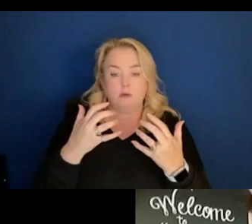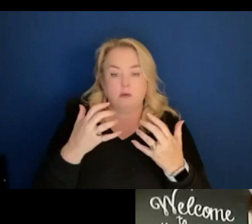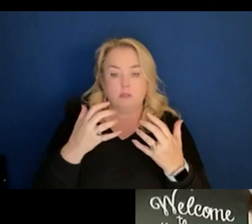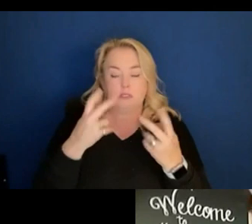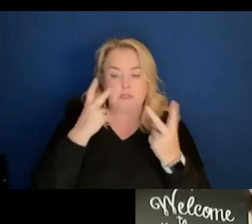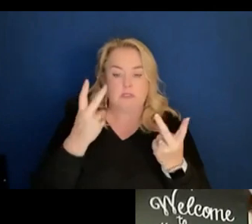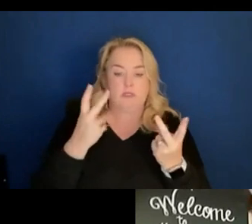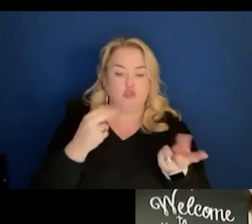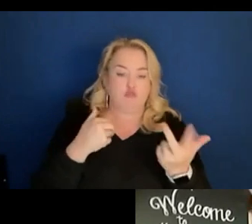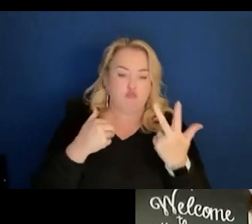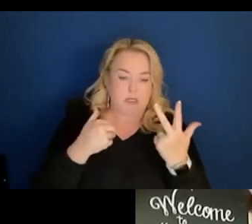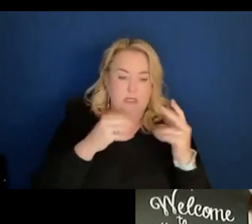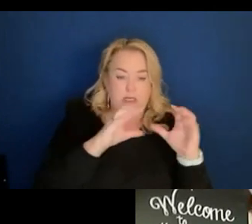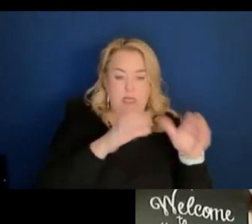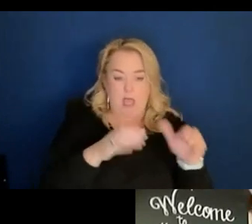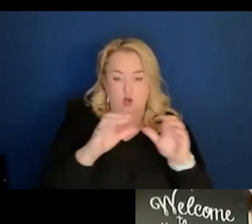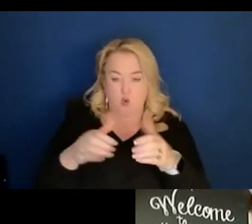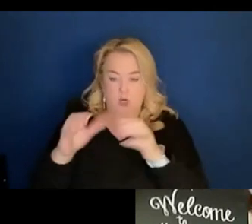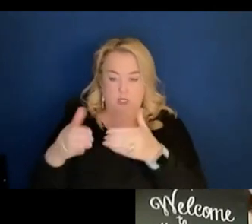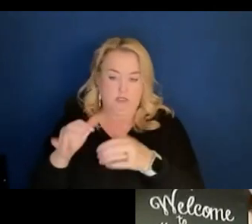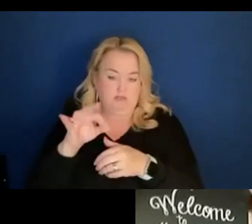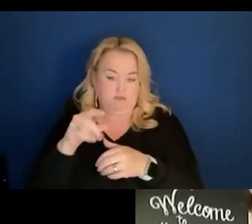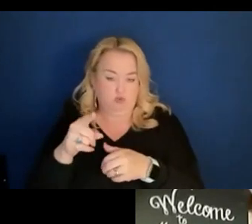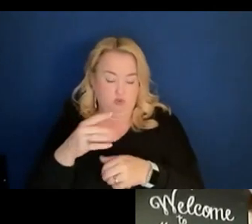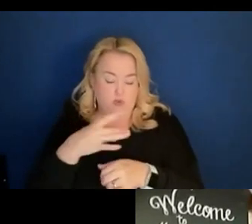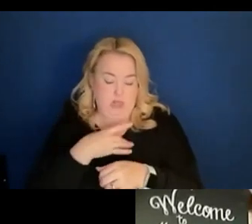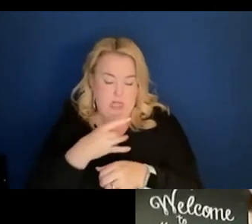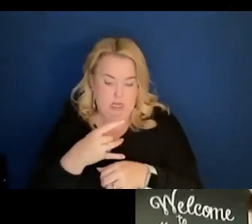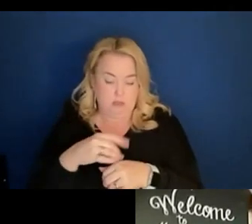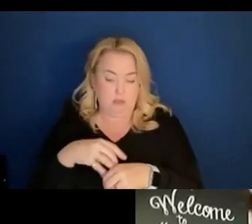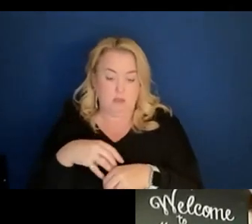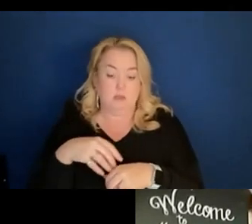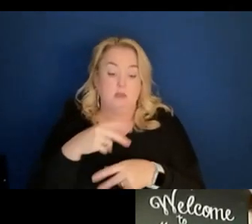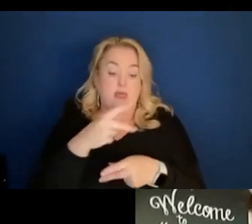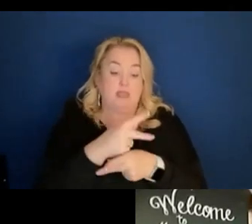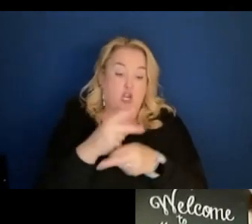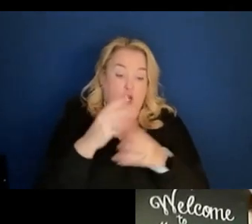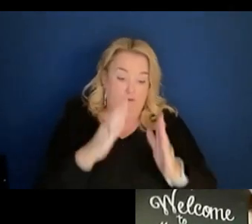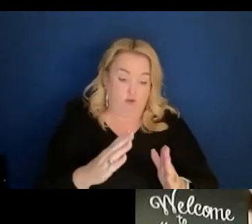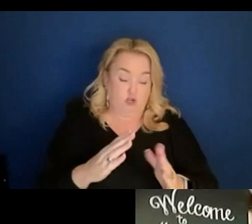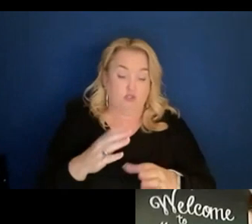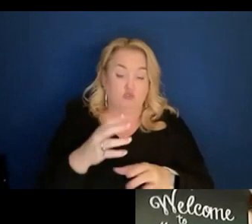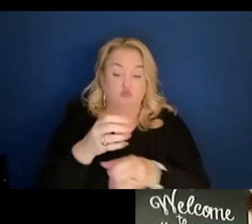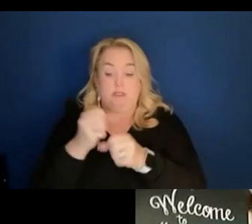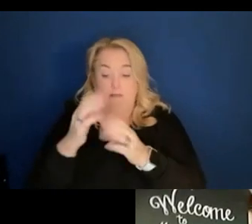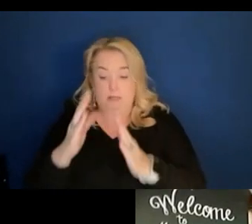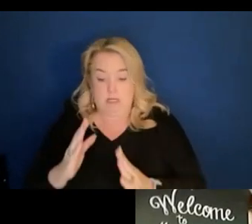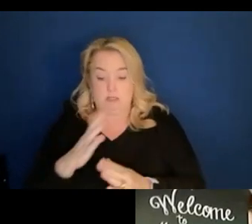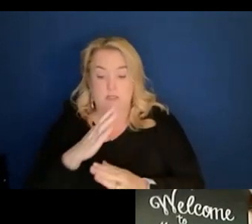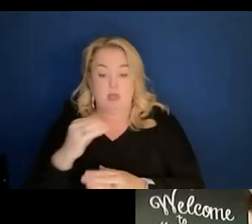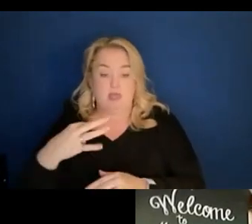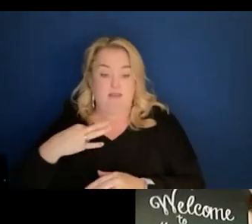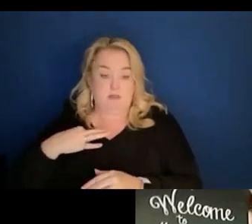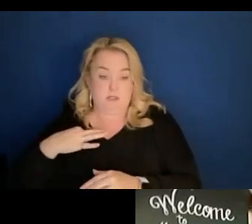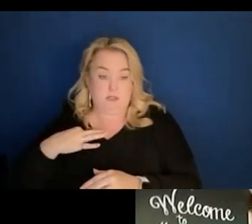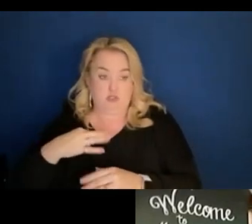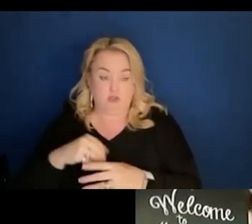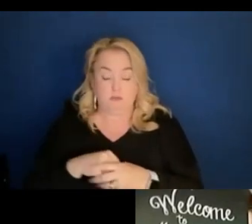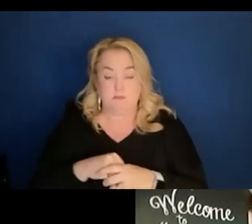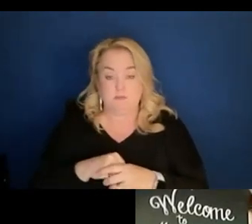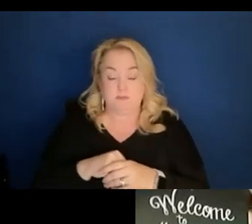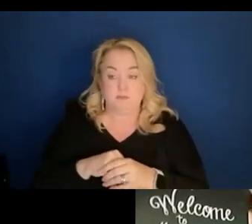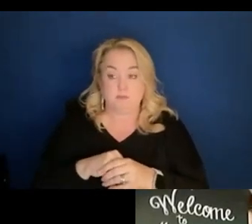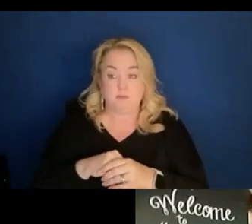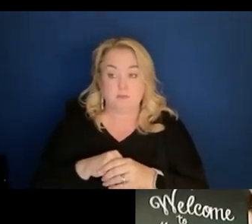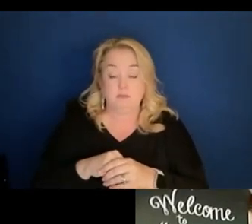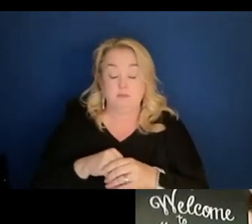three categories of participants, if you like. So the caregivers, the care recipients, and the volunteers themselves.